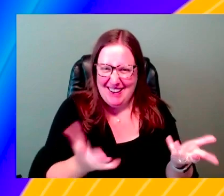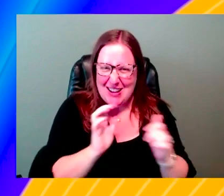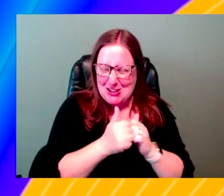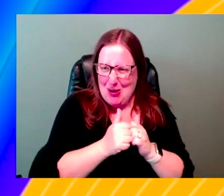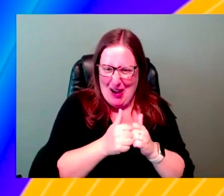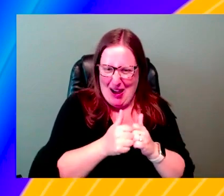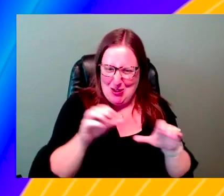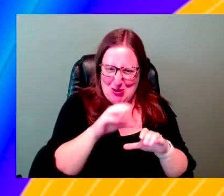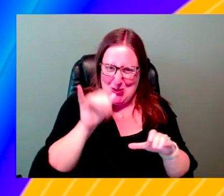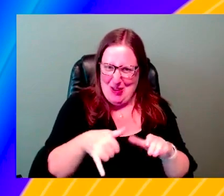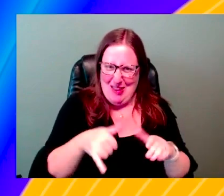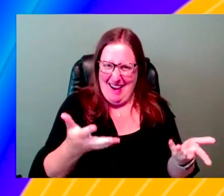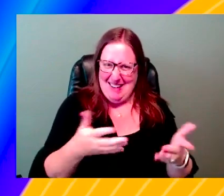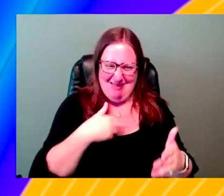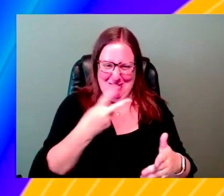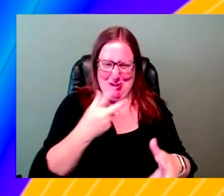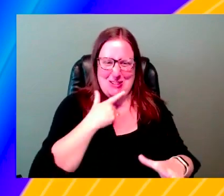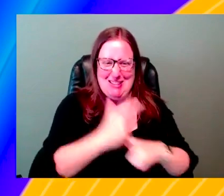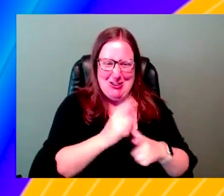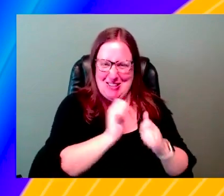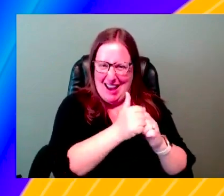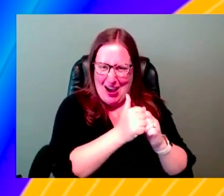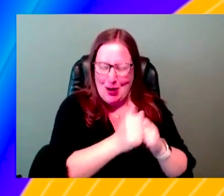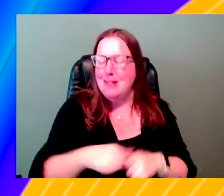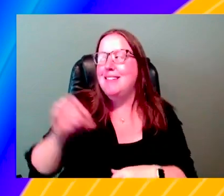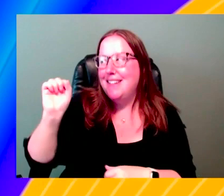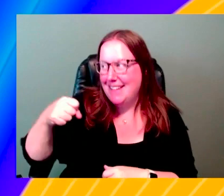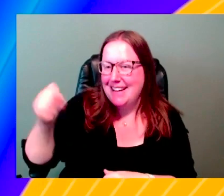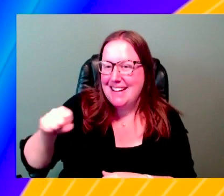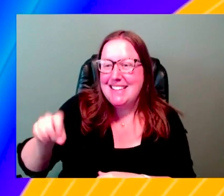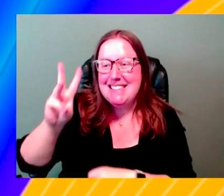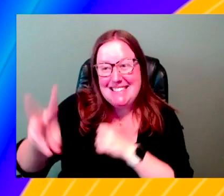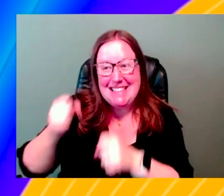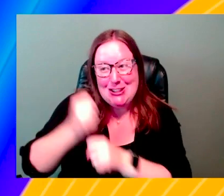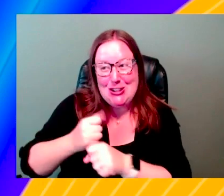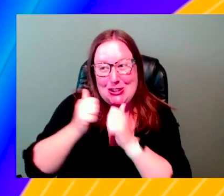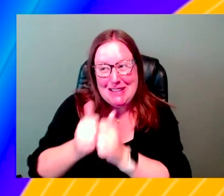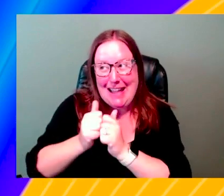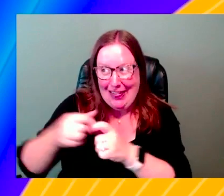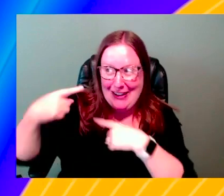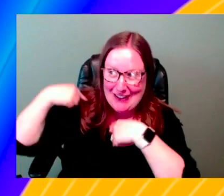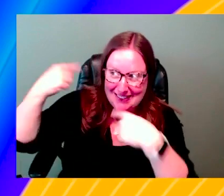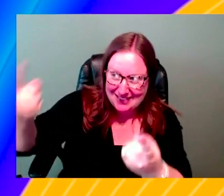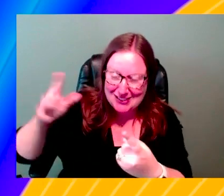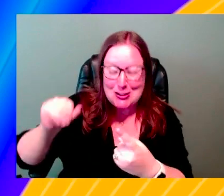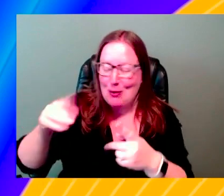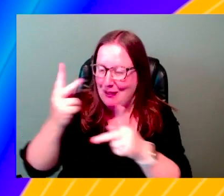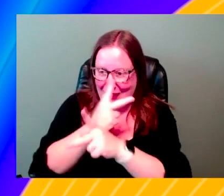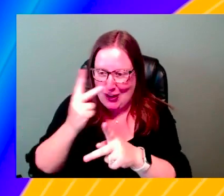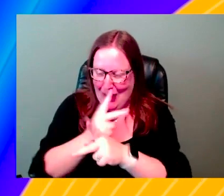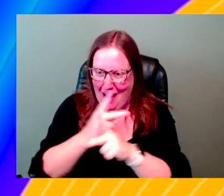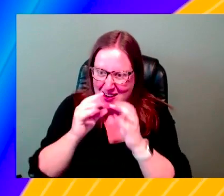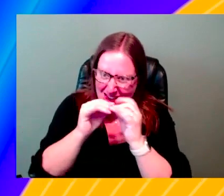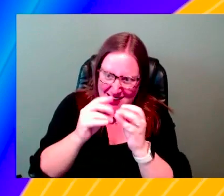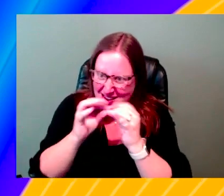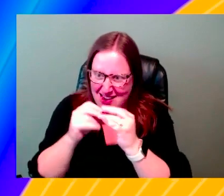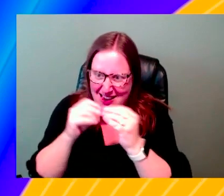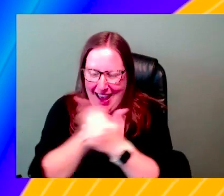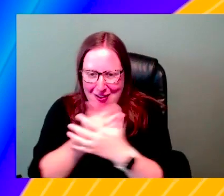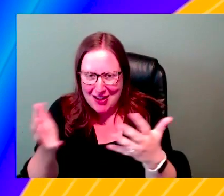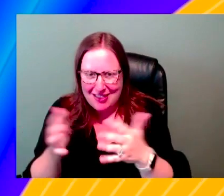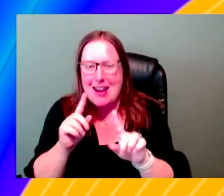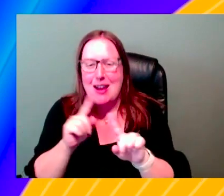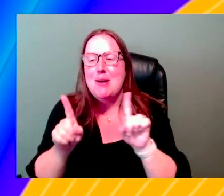is like, I want to know the secret. Yeah, we've been at it 6 years, so we've worked out all the challenges. But it's actually